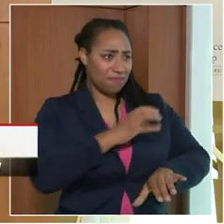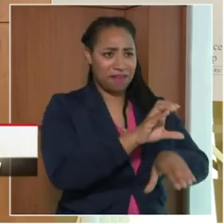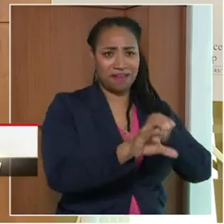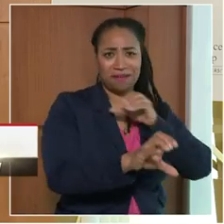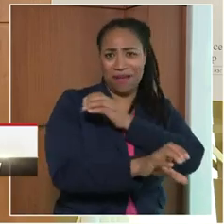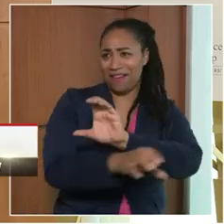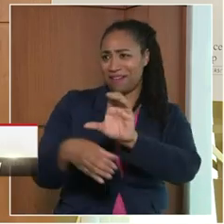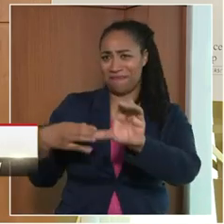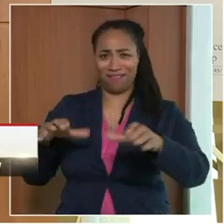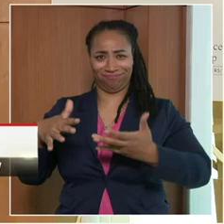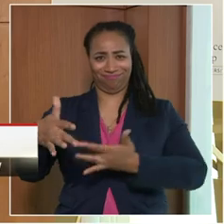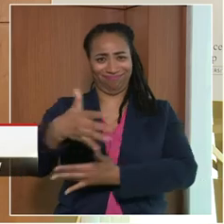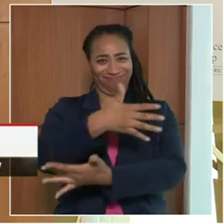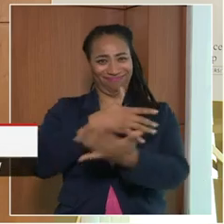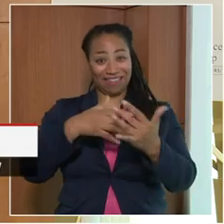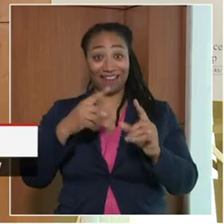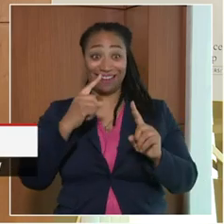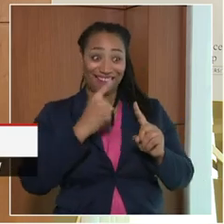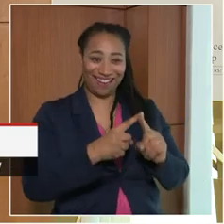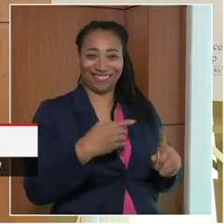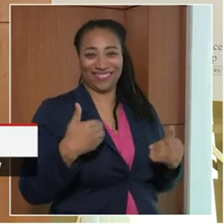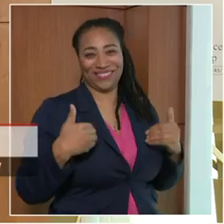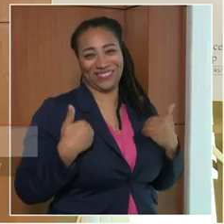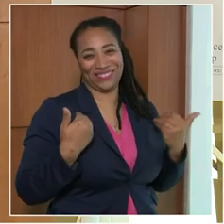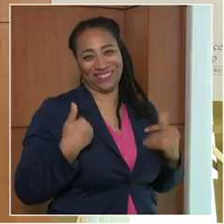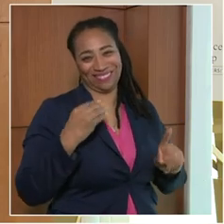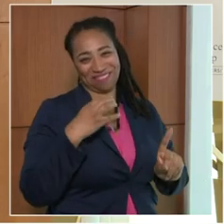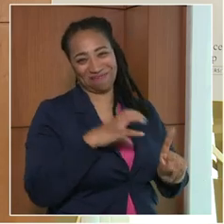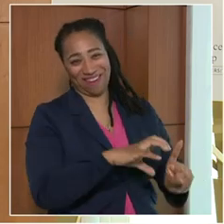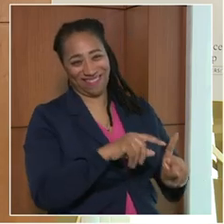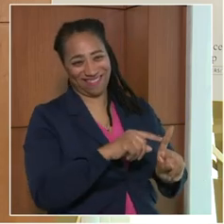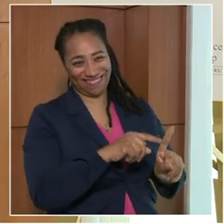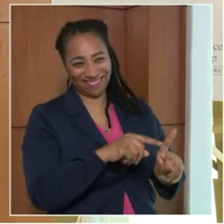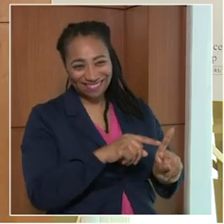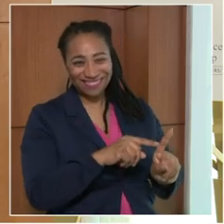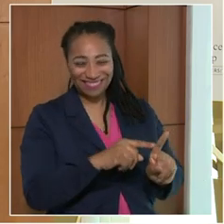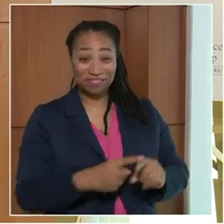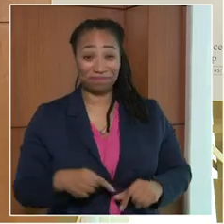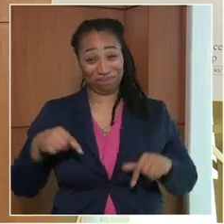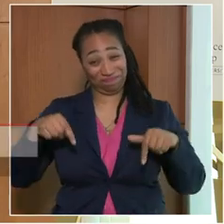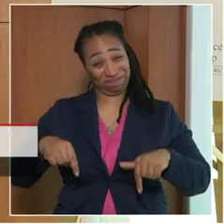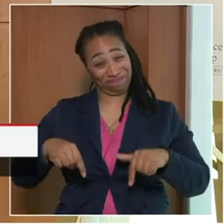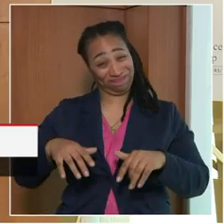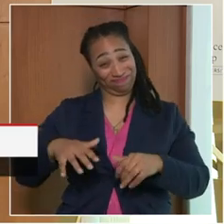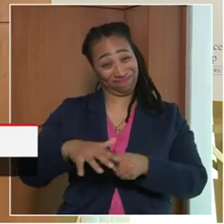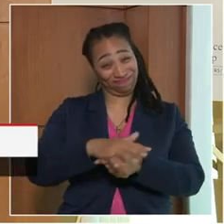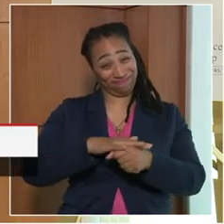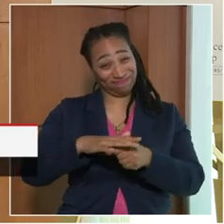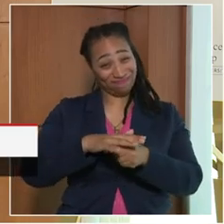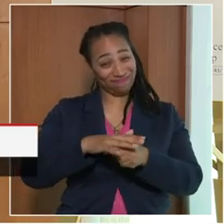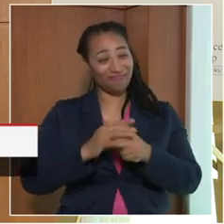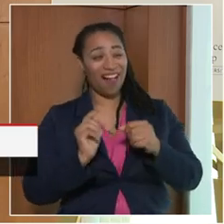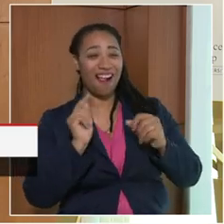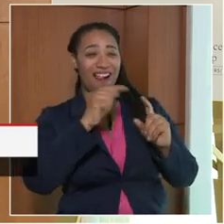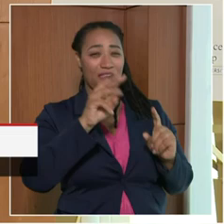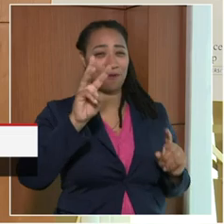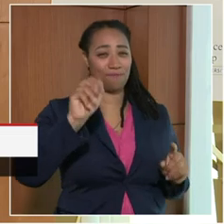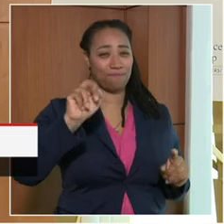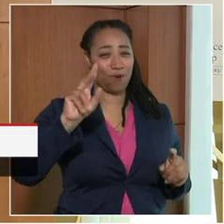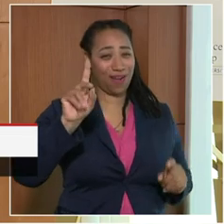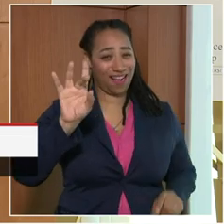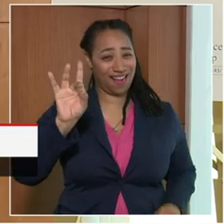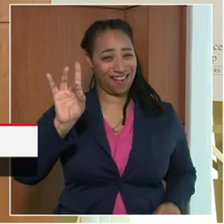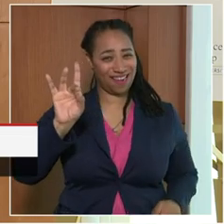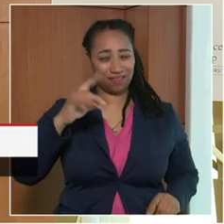child to a legacy of Ward 8, I want nothing more than to let our youth know that they are seen, they are heard, they are wanted, and they are valued.